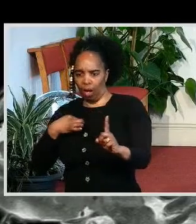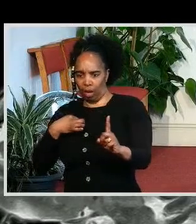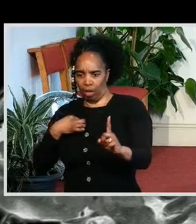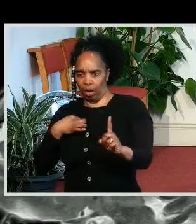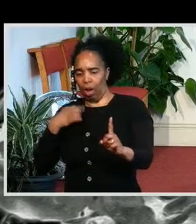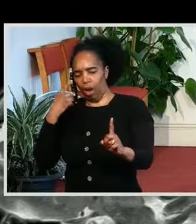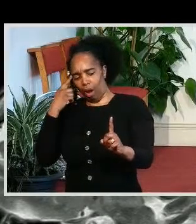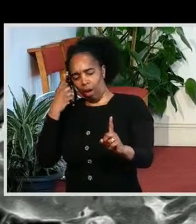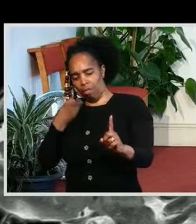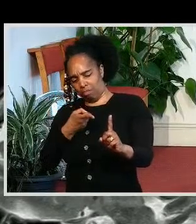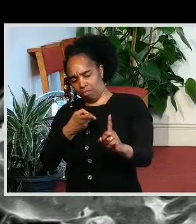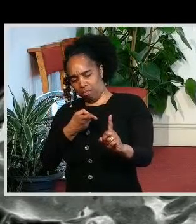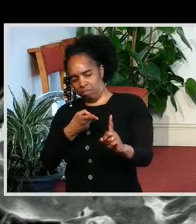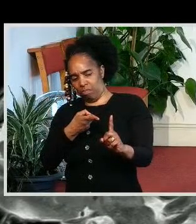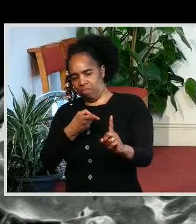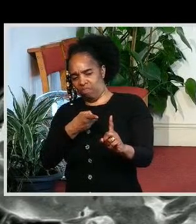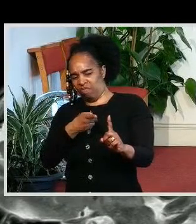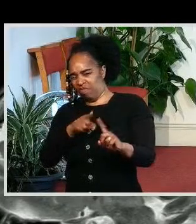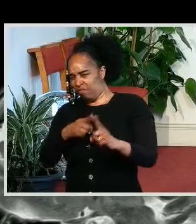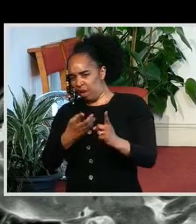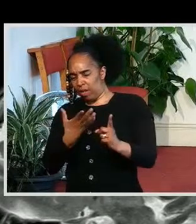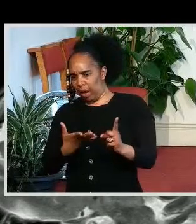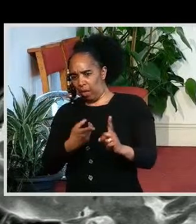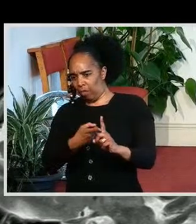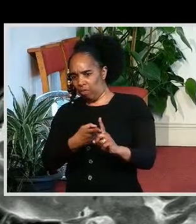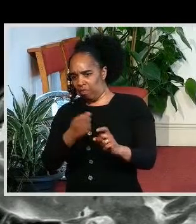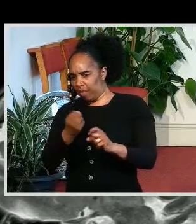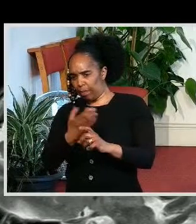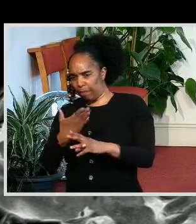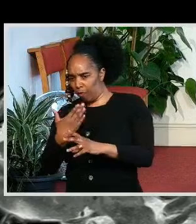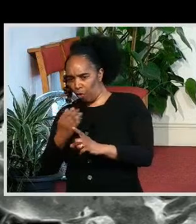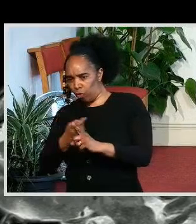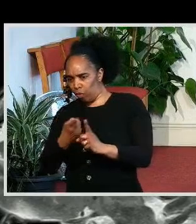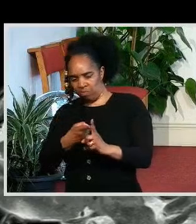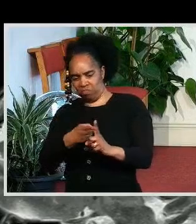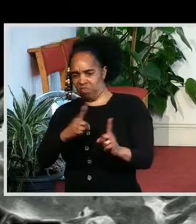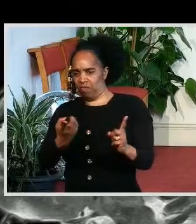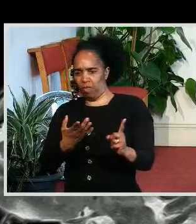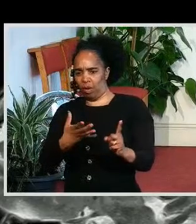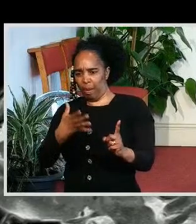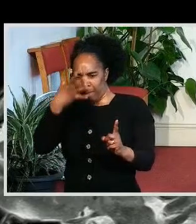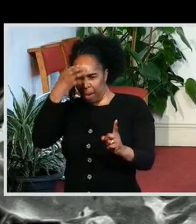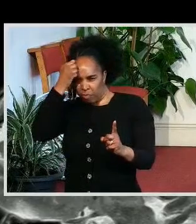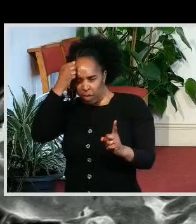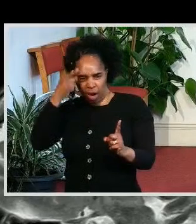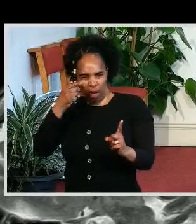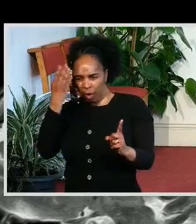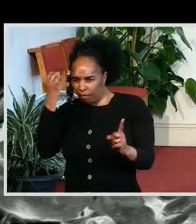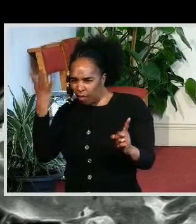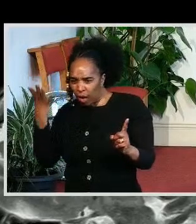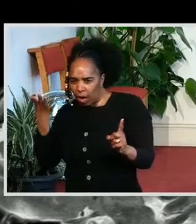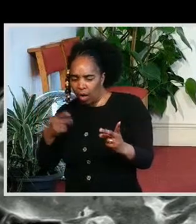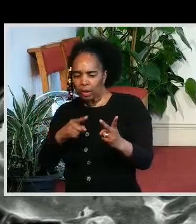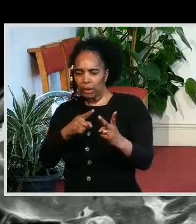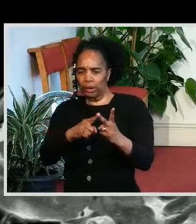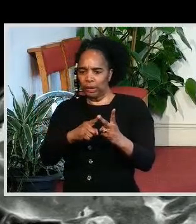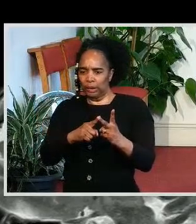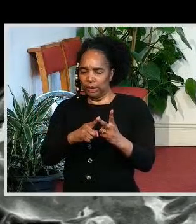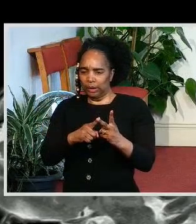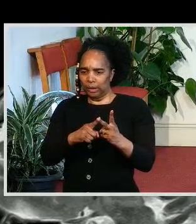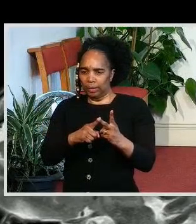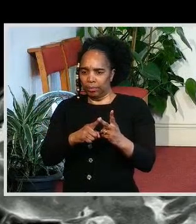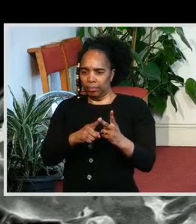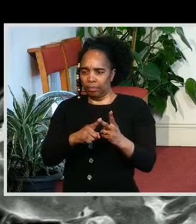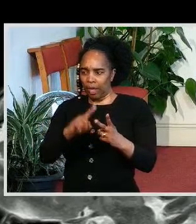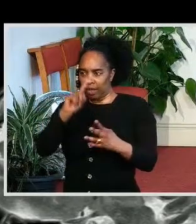they've noticed things that the person might not be doing as usual. So as I said, sometimes loss of memory. Sometimes a person is